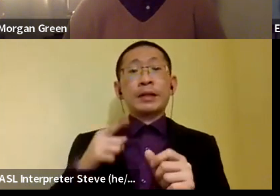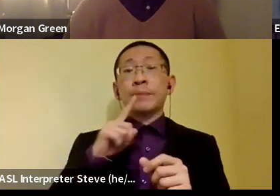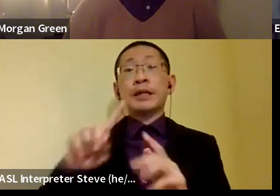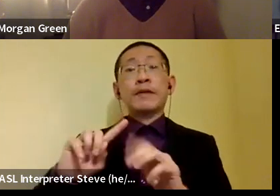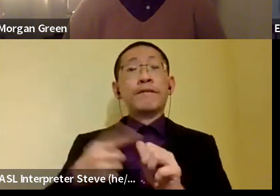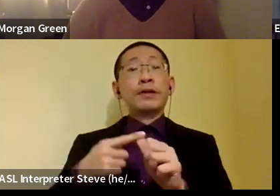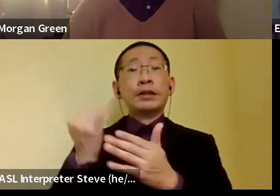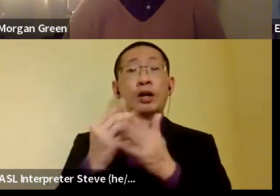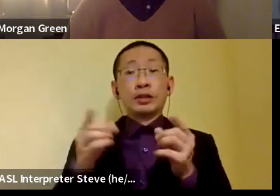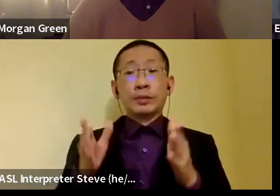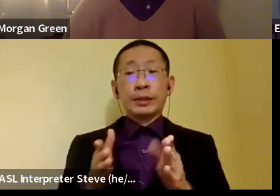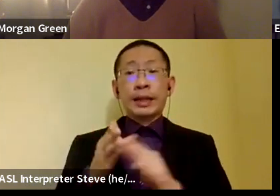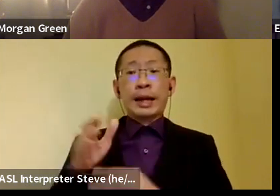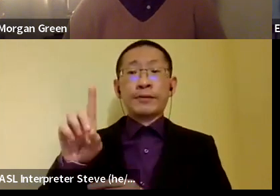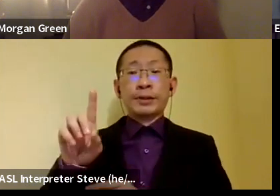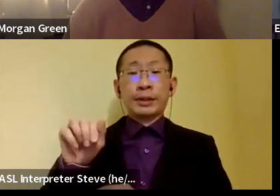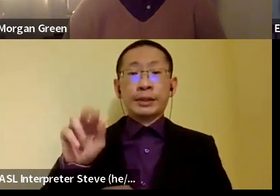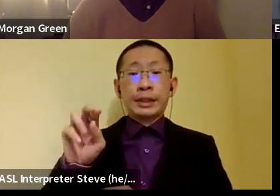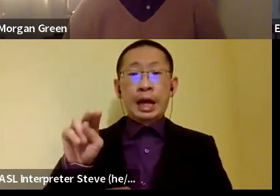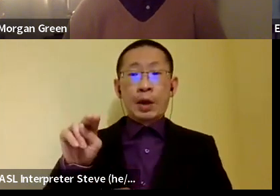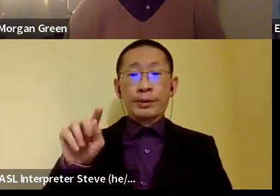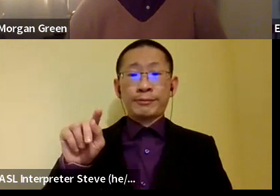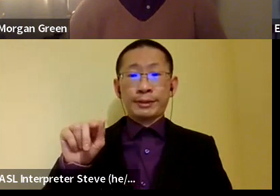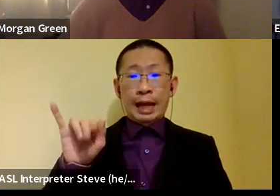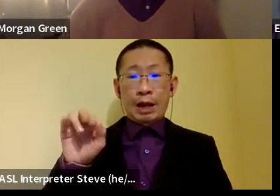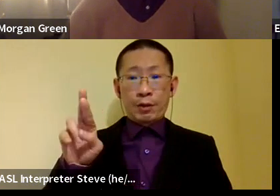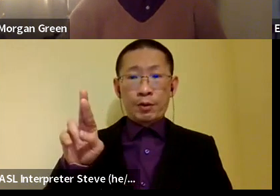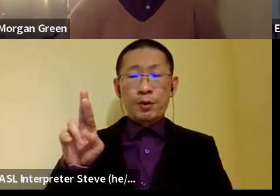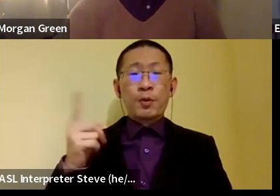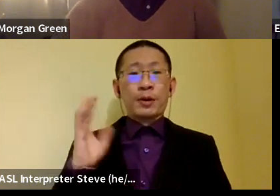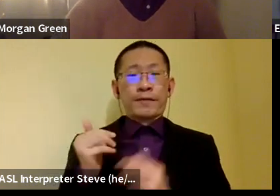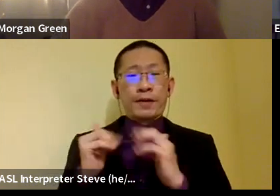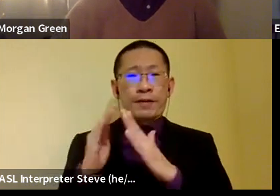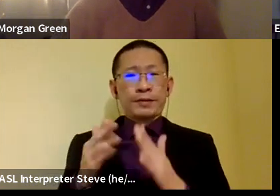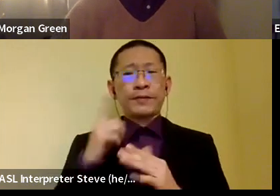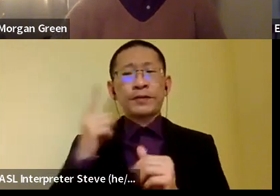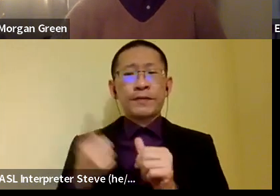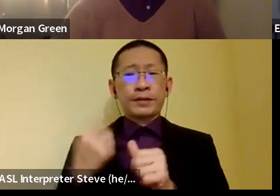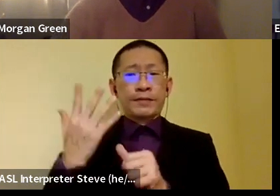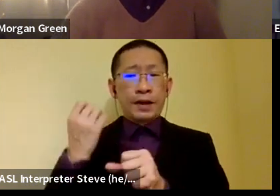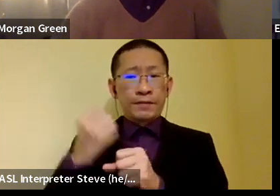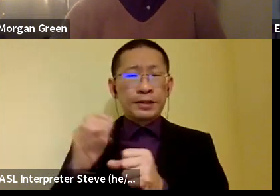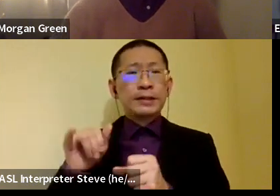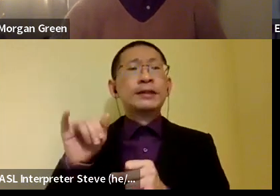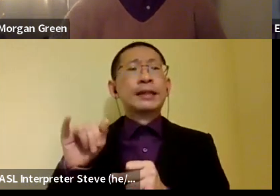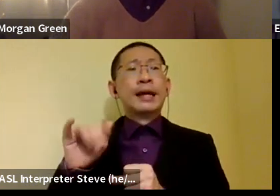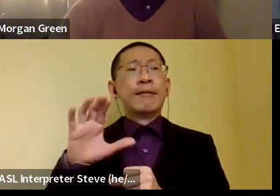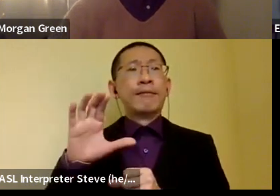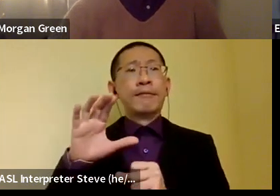director following Darren Taylor, who was one of our founders. And so for the first 5 years of the company, we kind